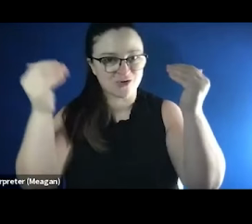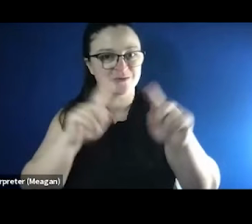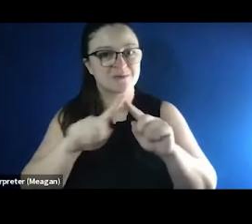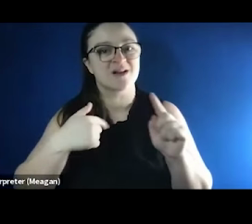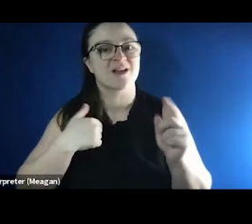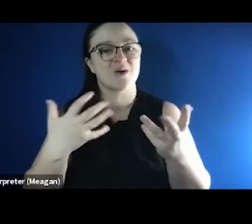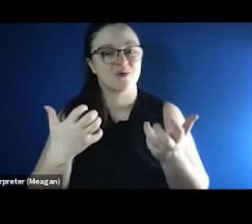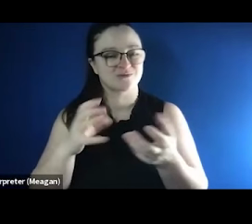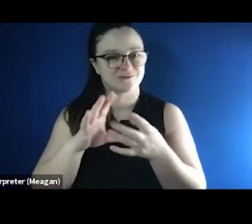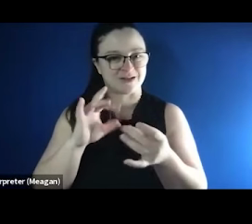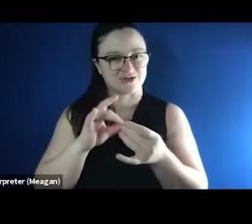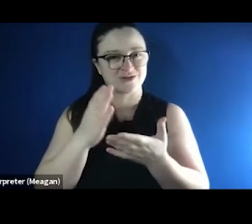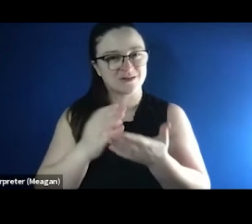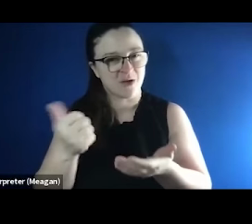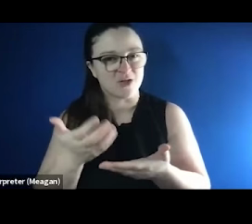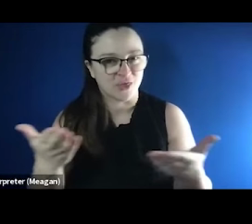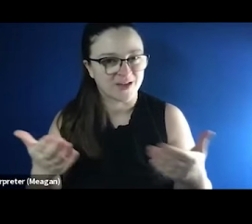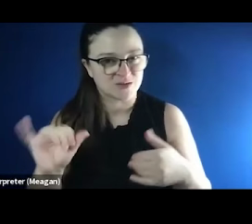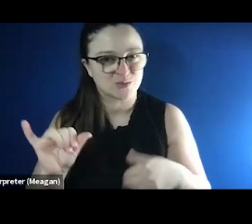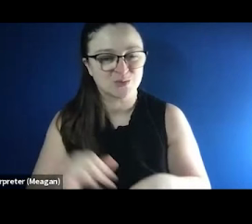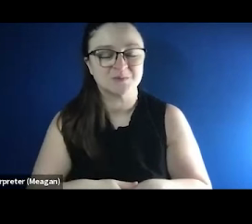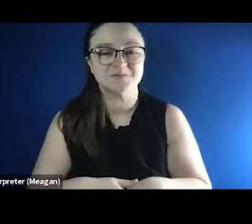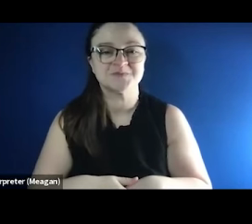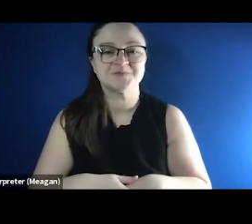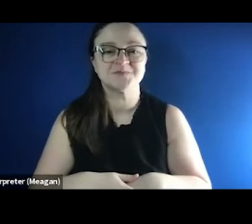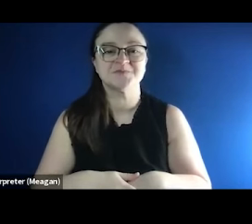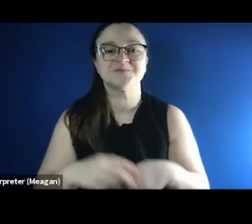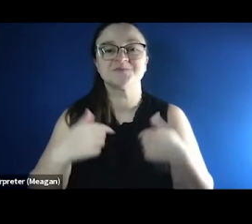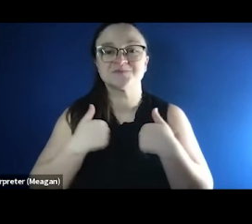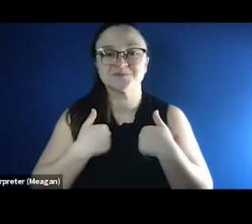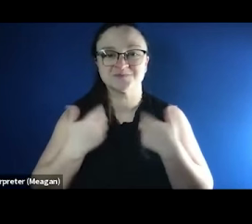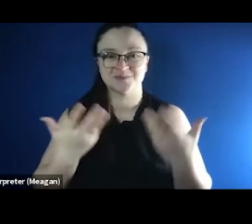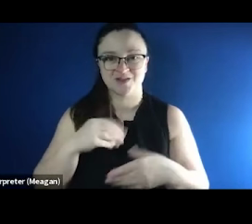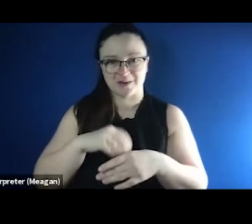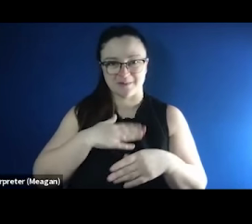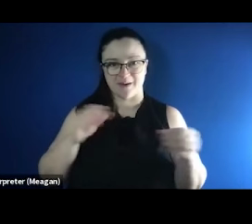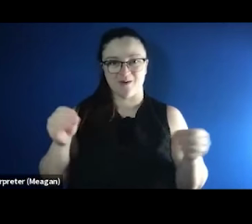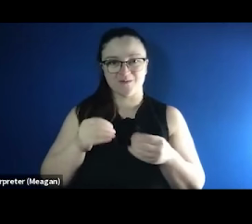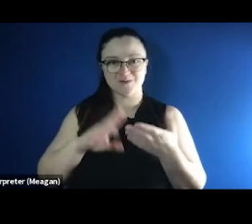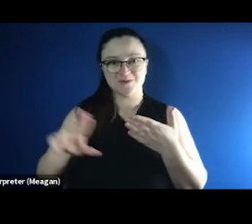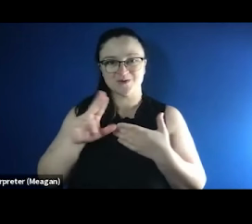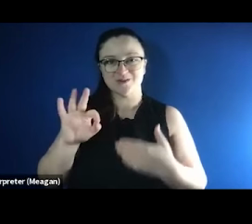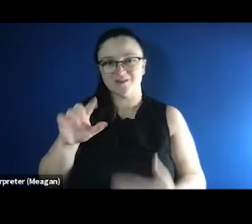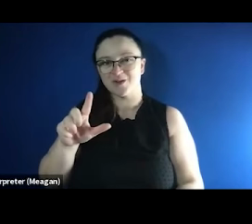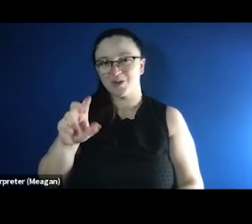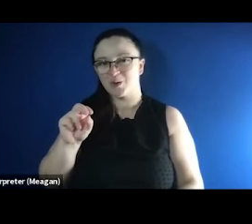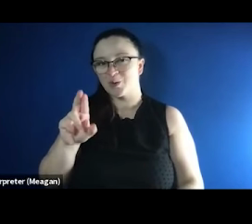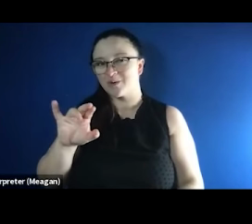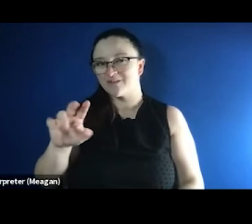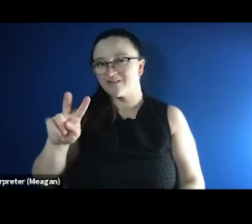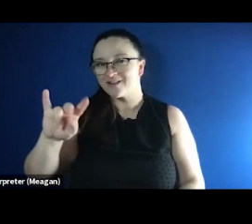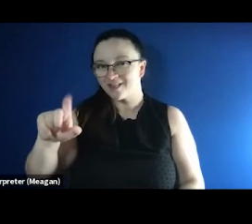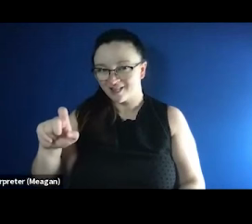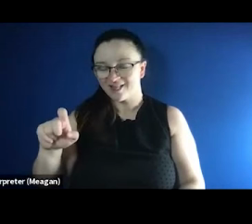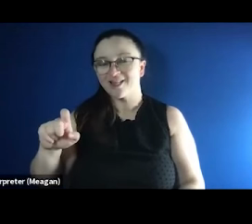some pragmatic and some otherwise. I'm here in my office at the University of Louisville in Louisville, Kentucky, and